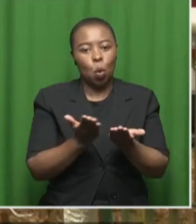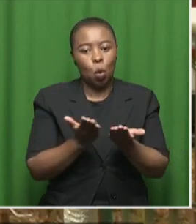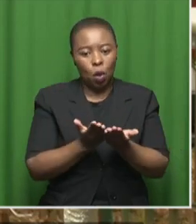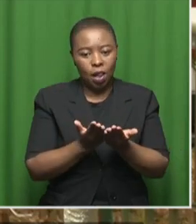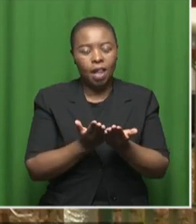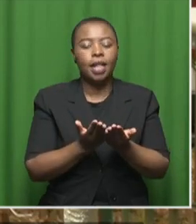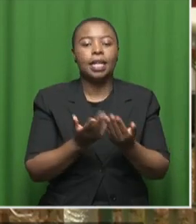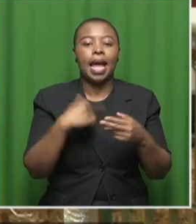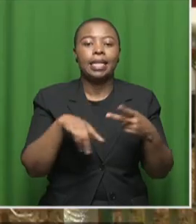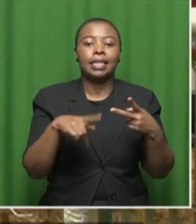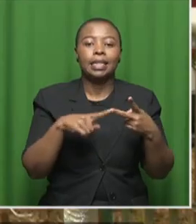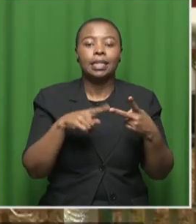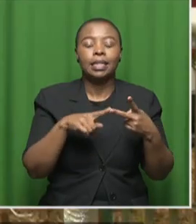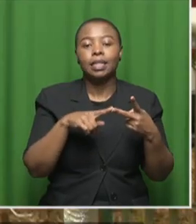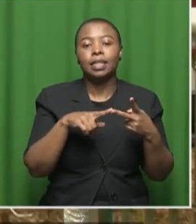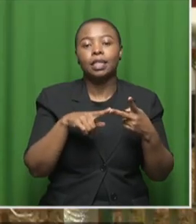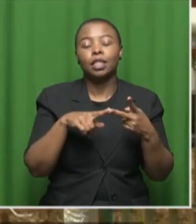in higher,